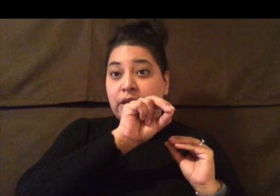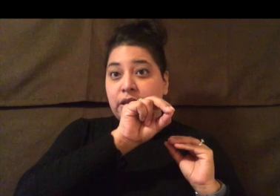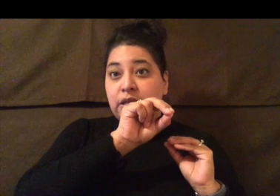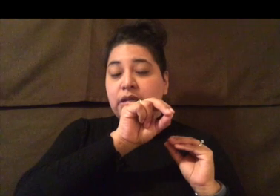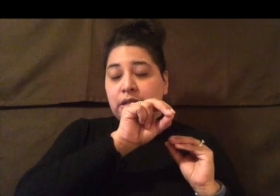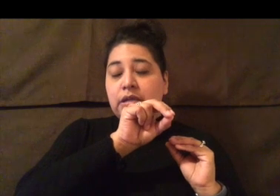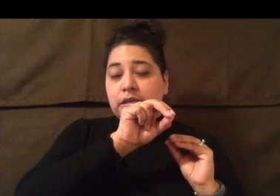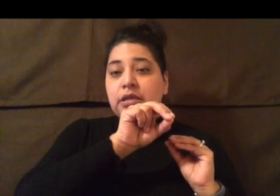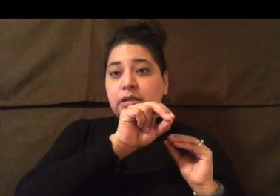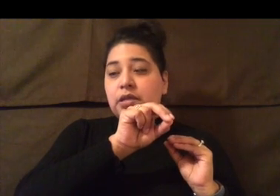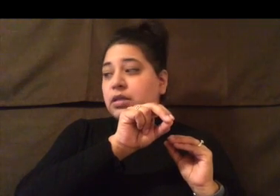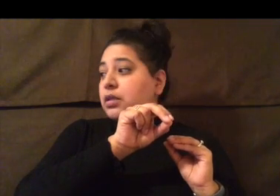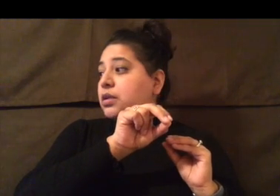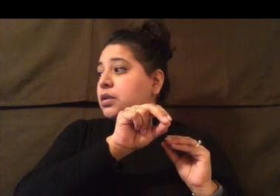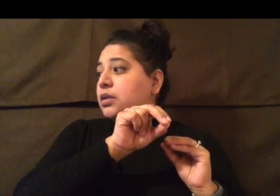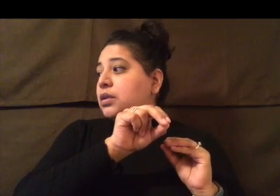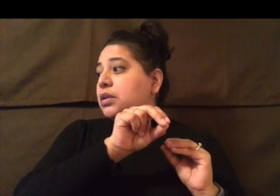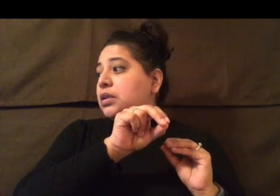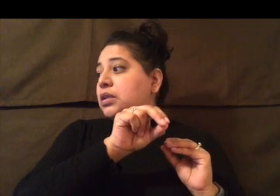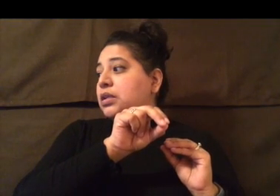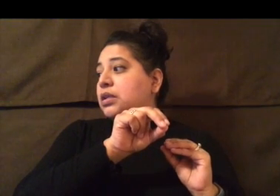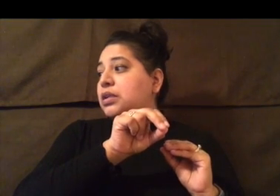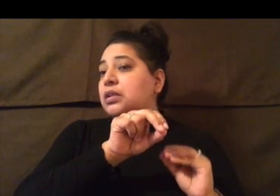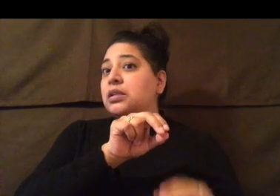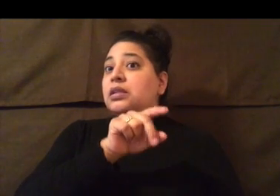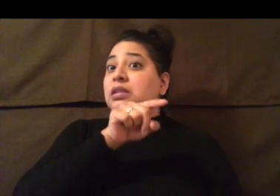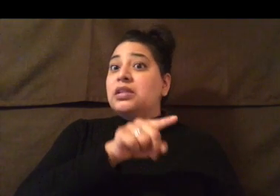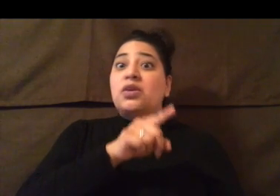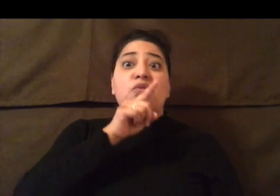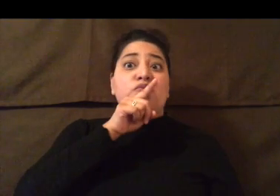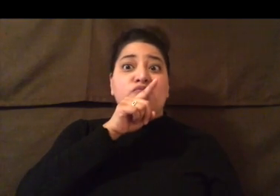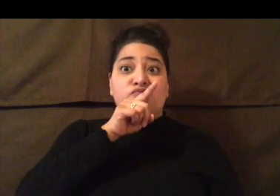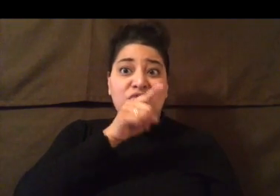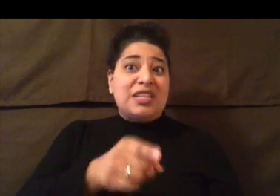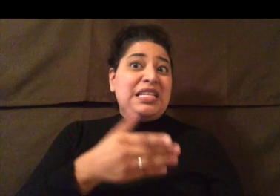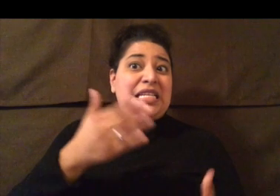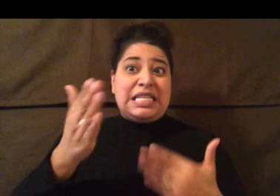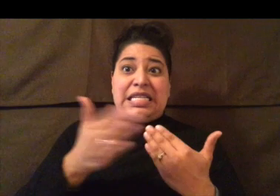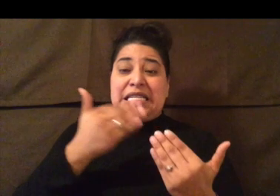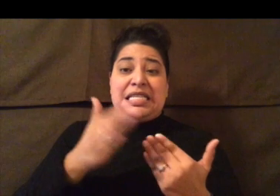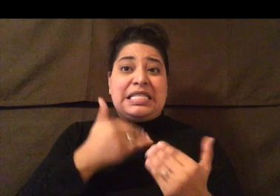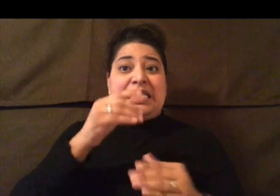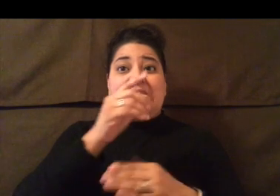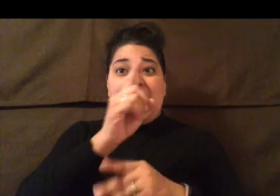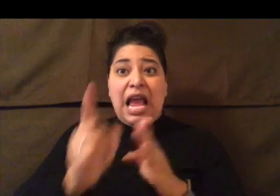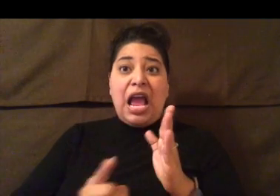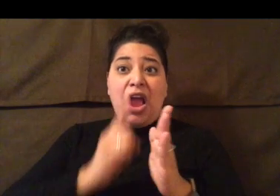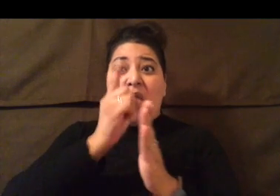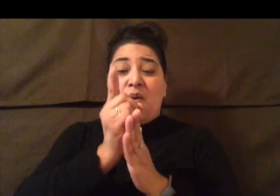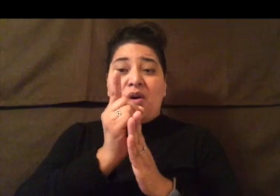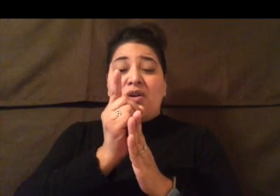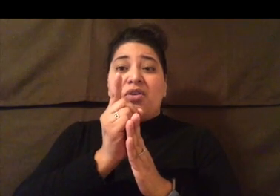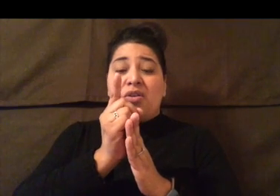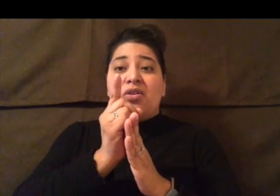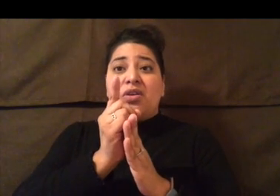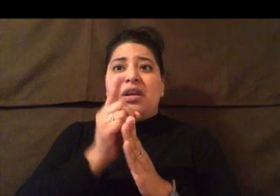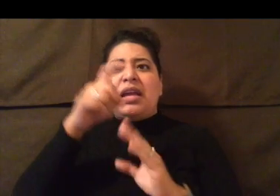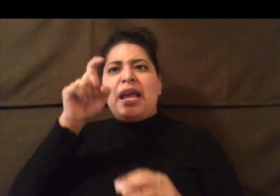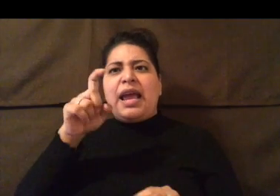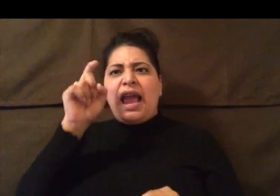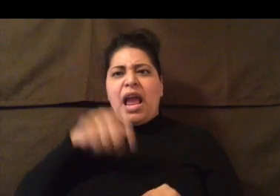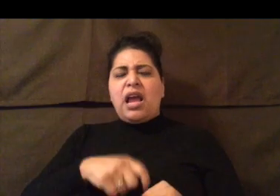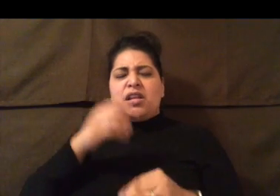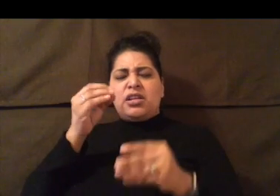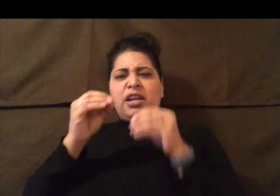minutes. Okay. This is a really easy hour to work with in order for us to get to